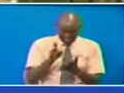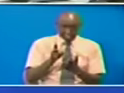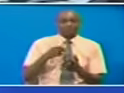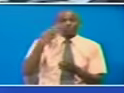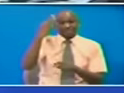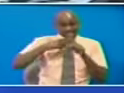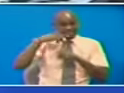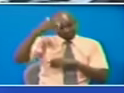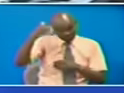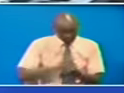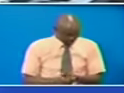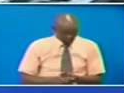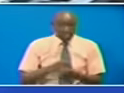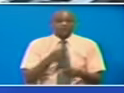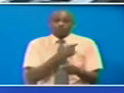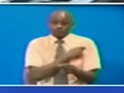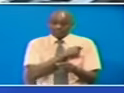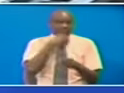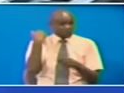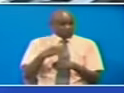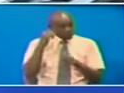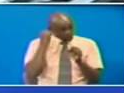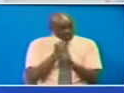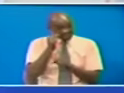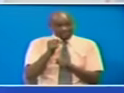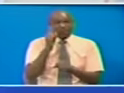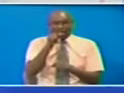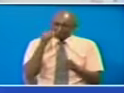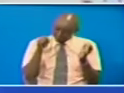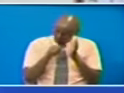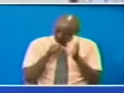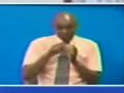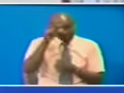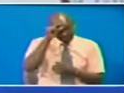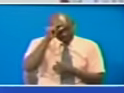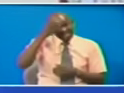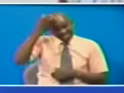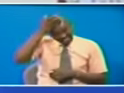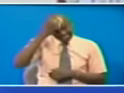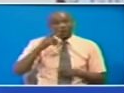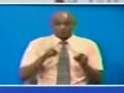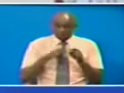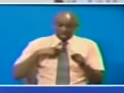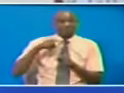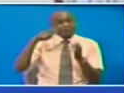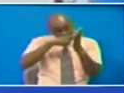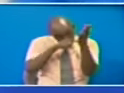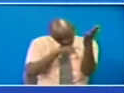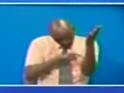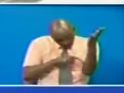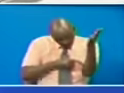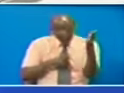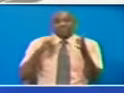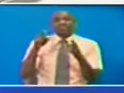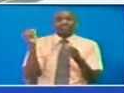3 years. The doctor's strike, just one headache for the government. Nurses too have their demands for harmonization of